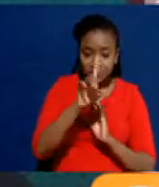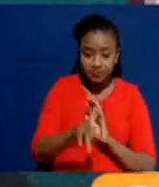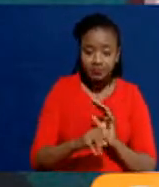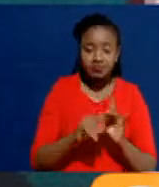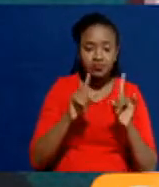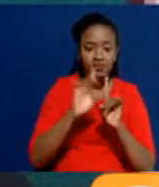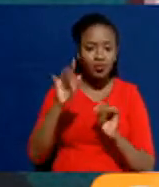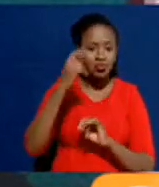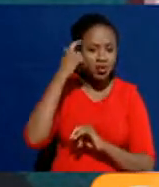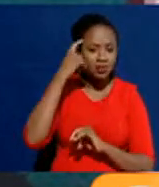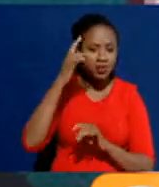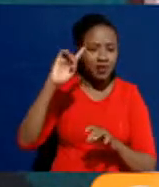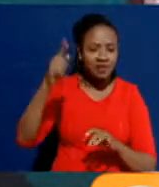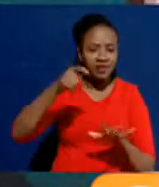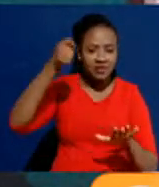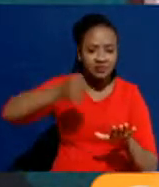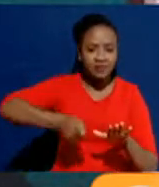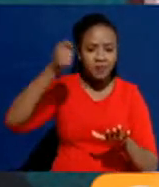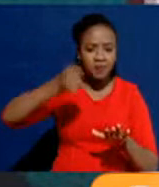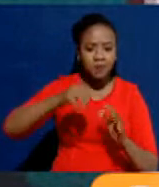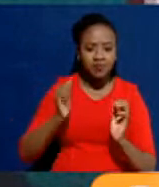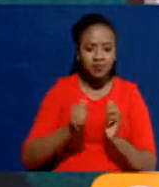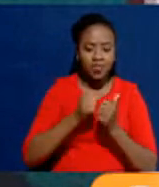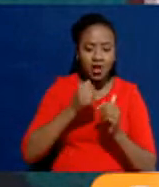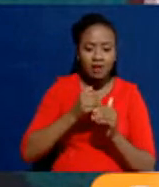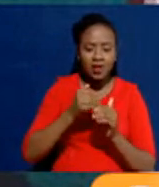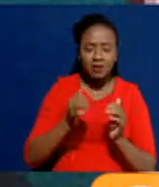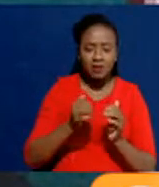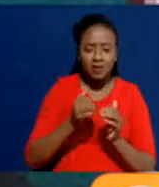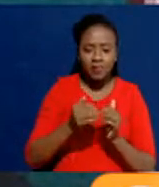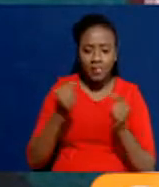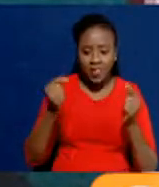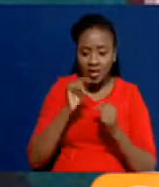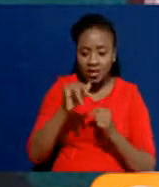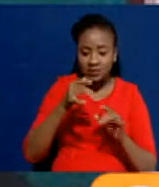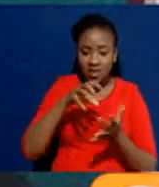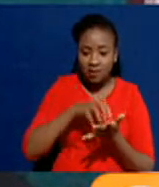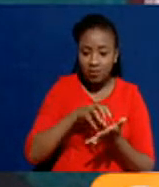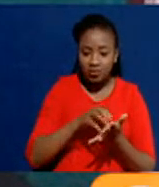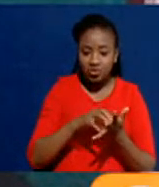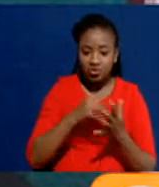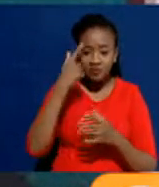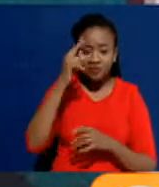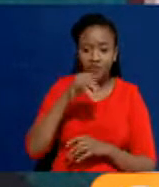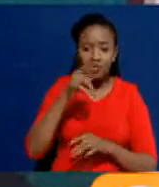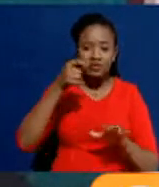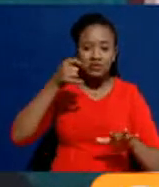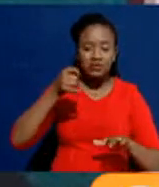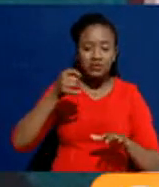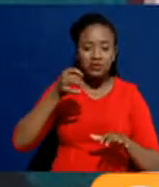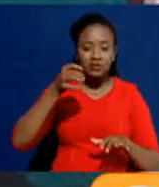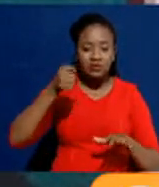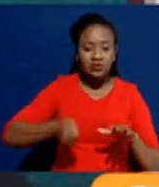came against this position was that of Justice Mrema,